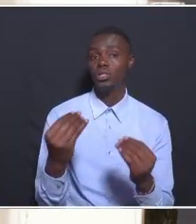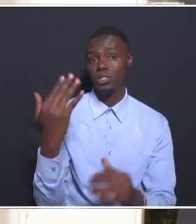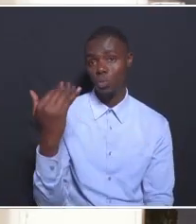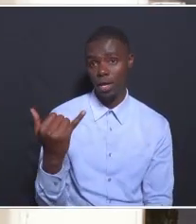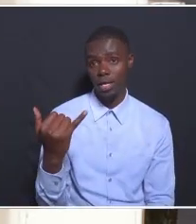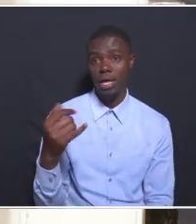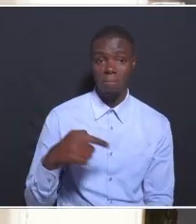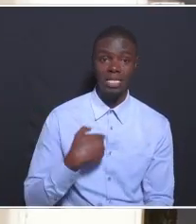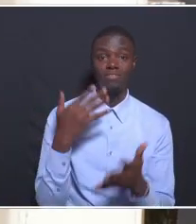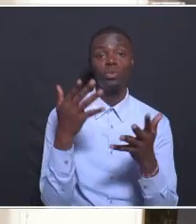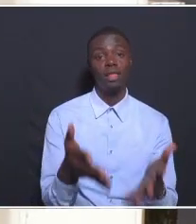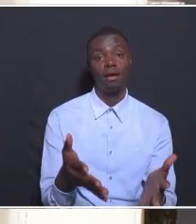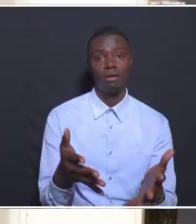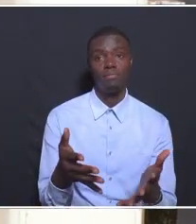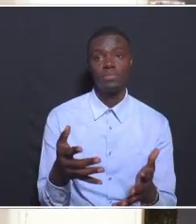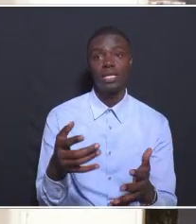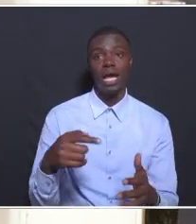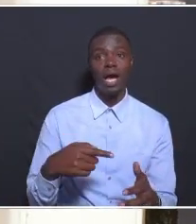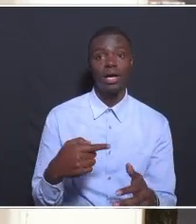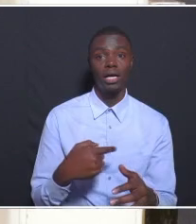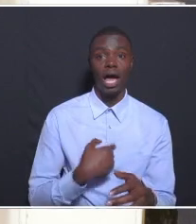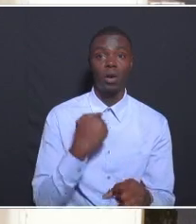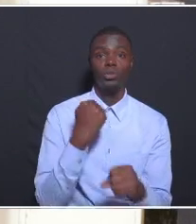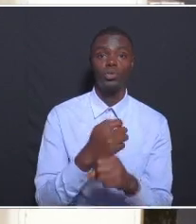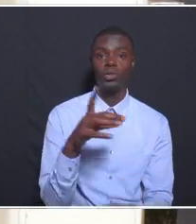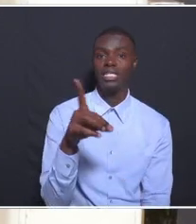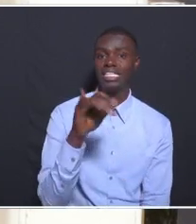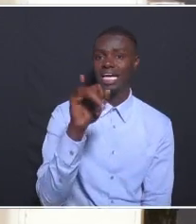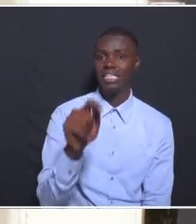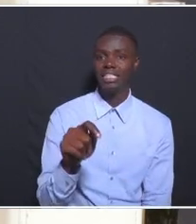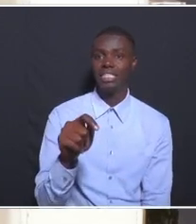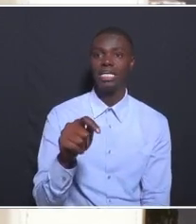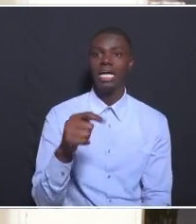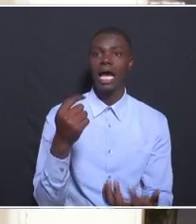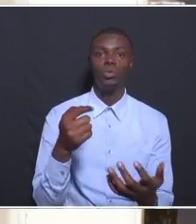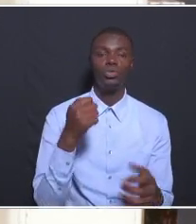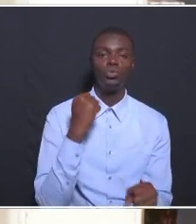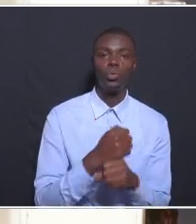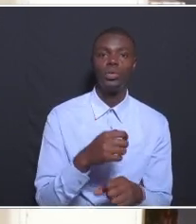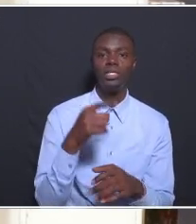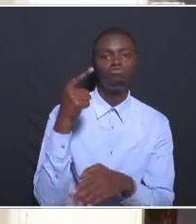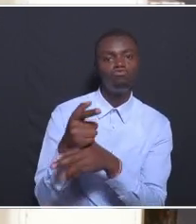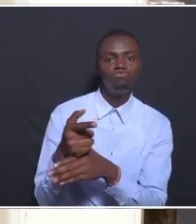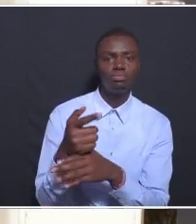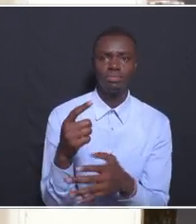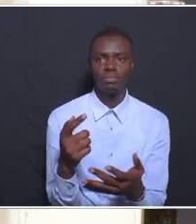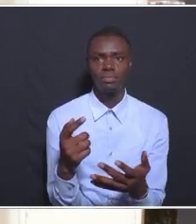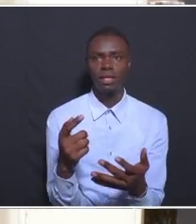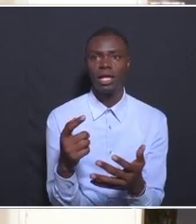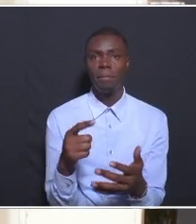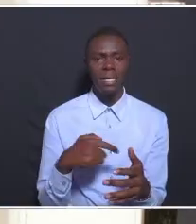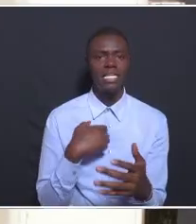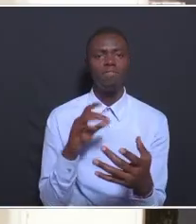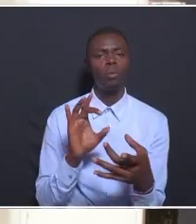I was on set. I was the one doing DIT. I was dumping footage. Like, I was